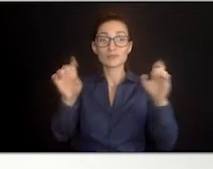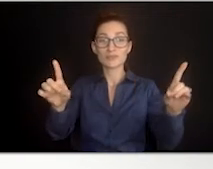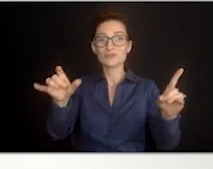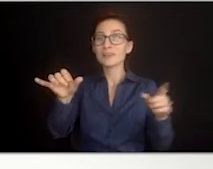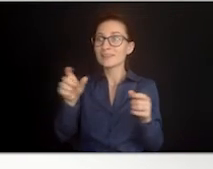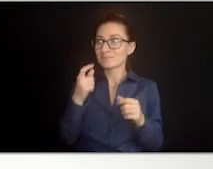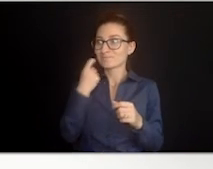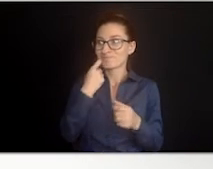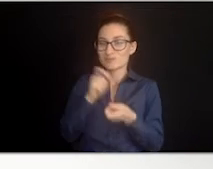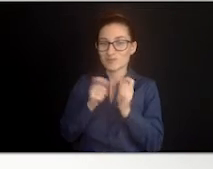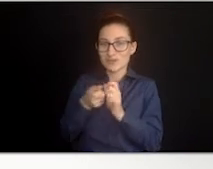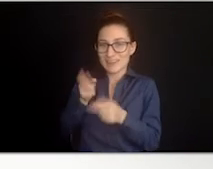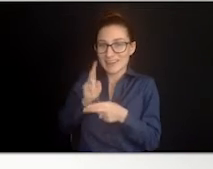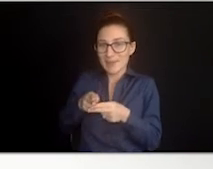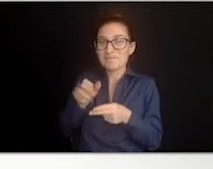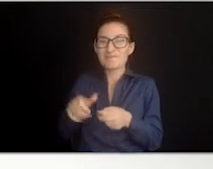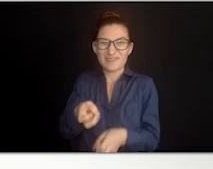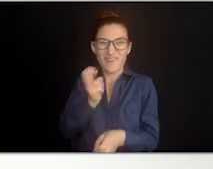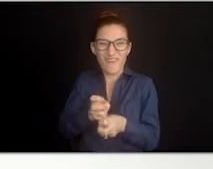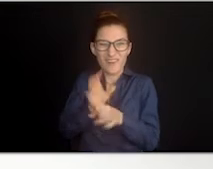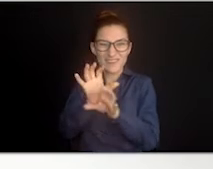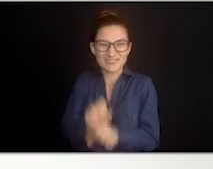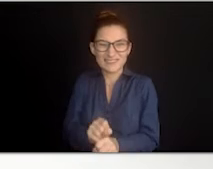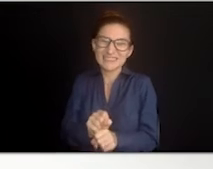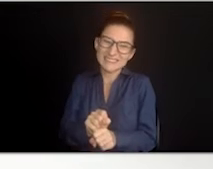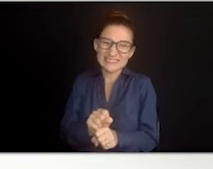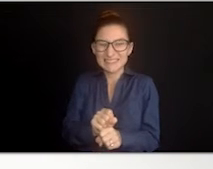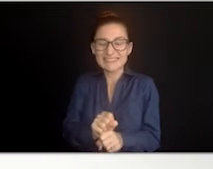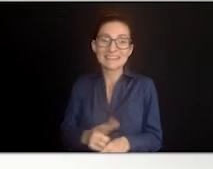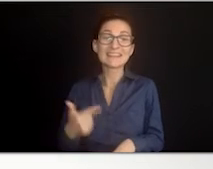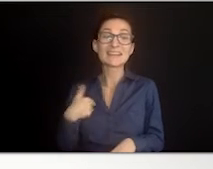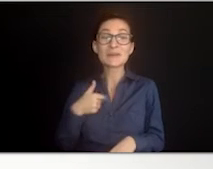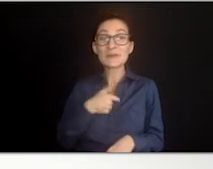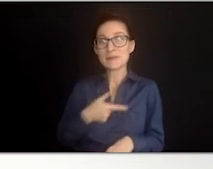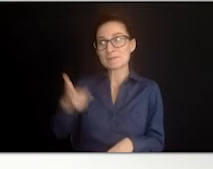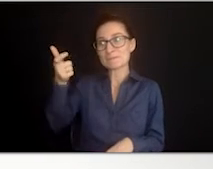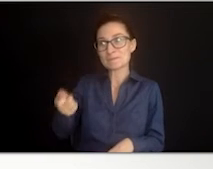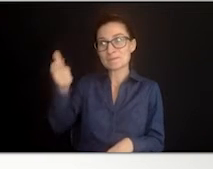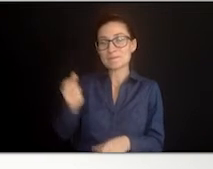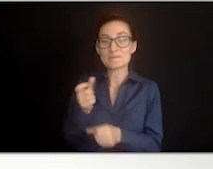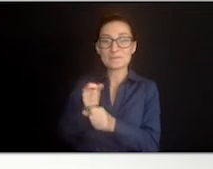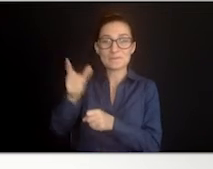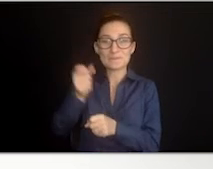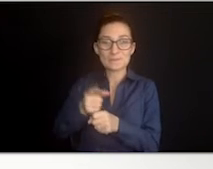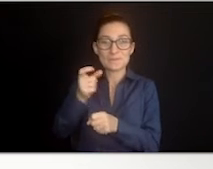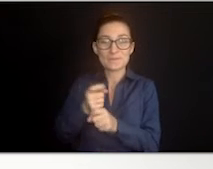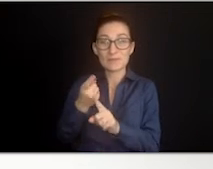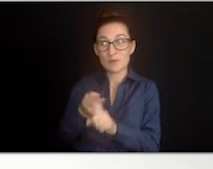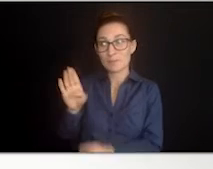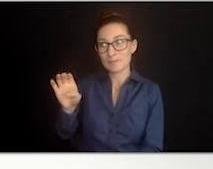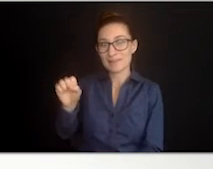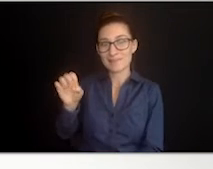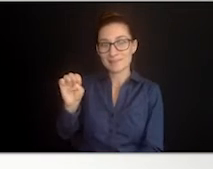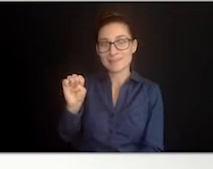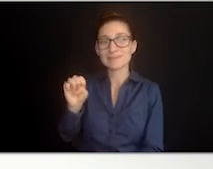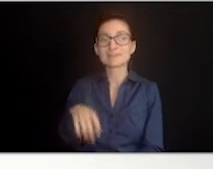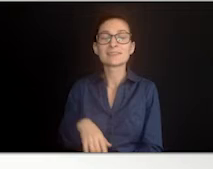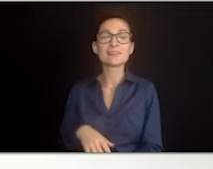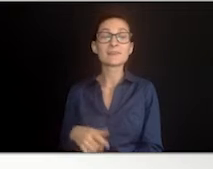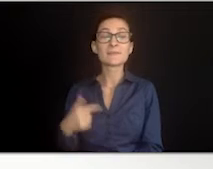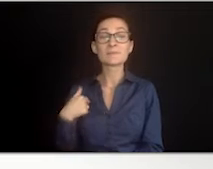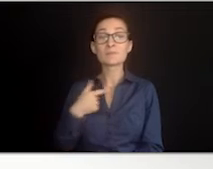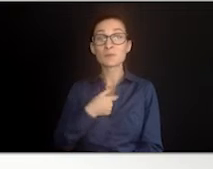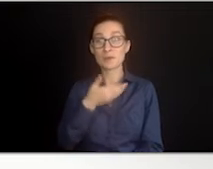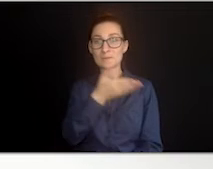do at this age. And we operate on an annual grant with them. We are housed in Tampa, and Hillsborough County